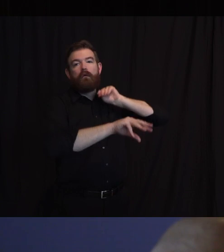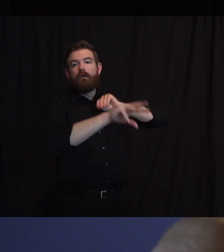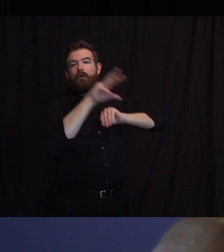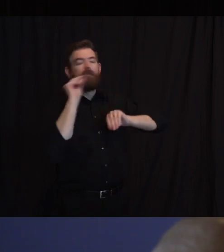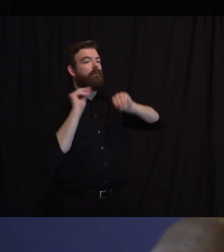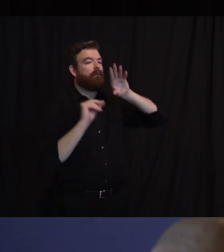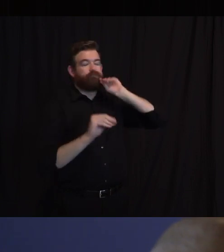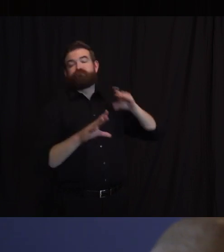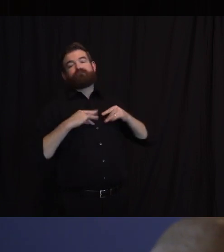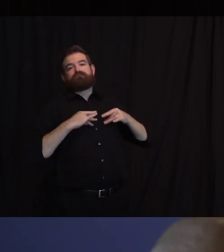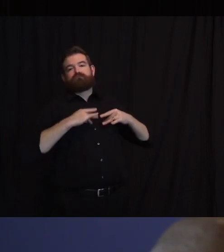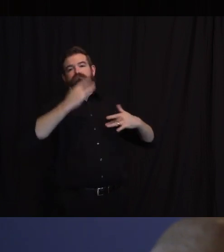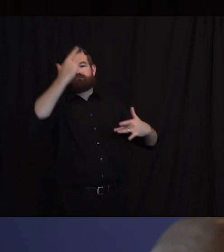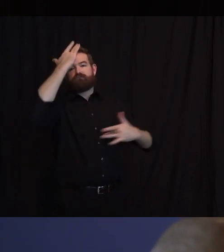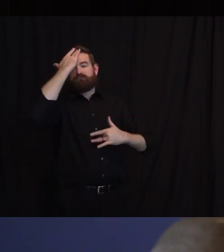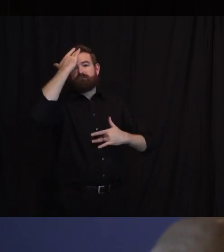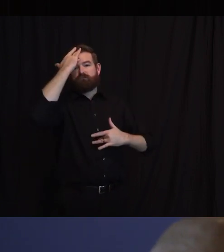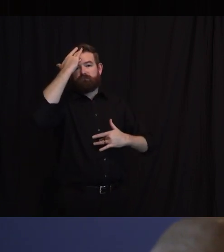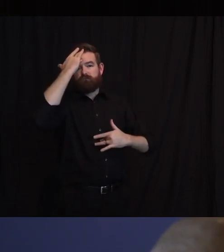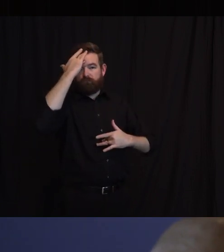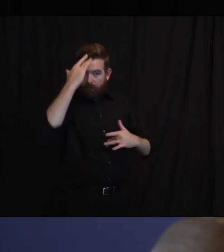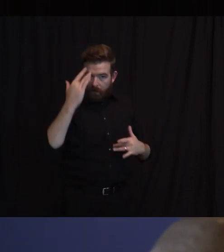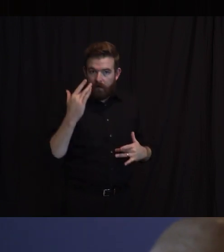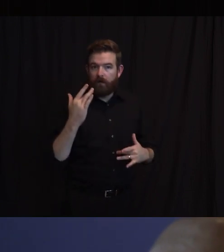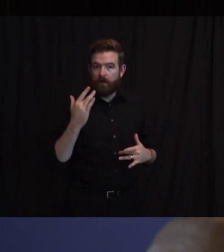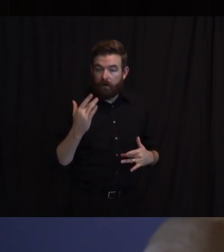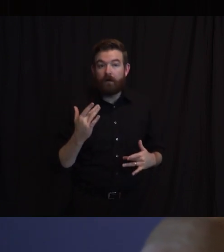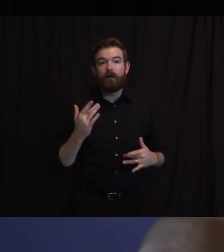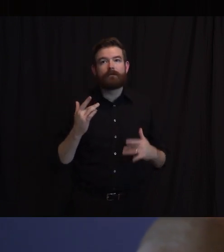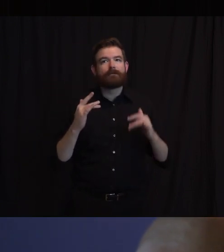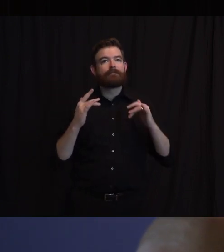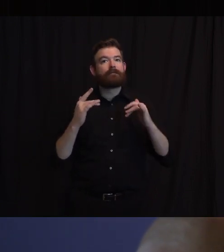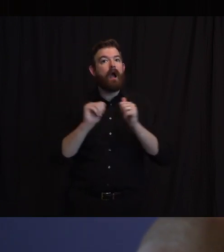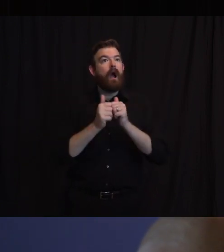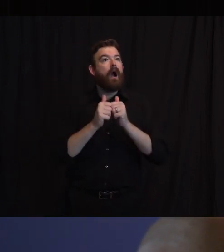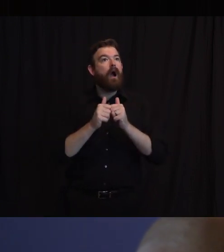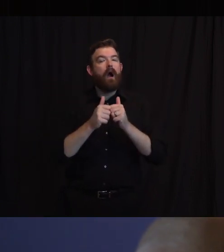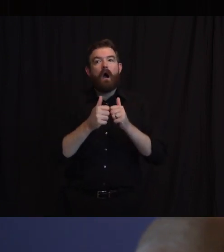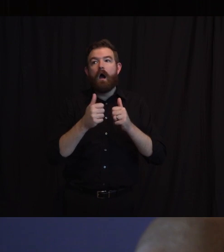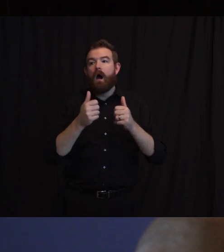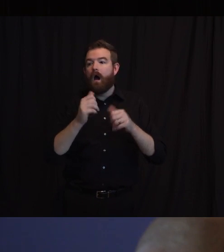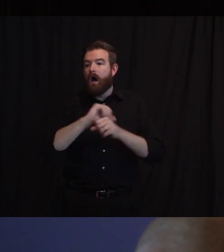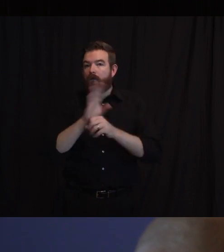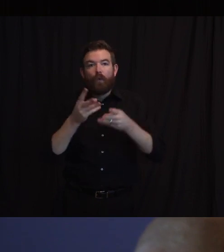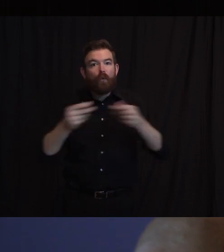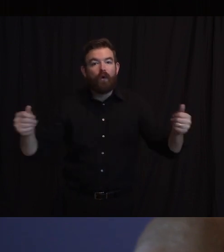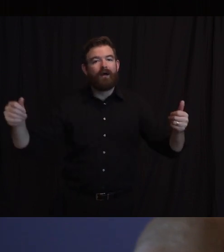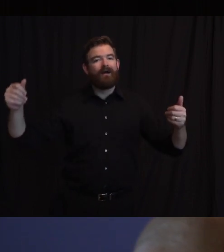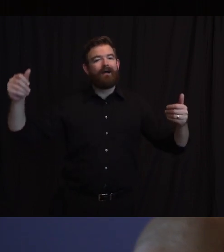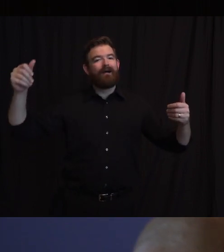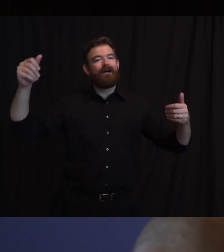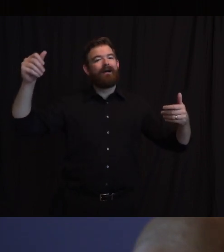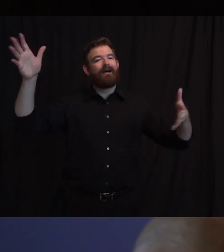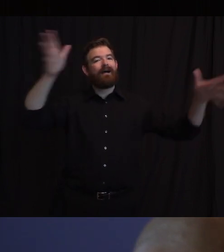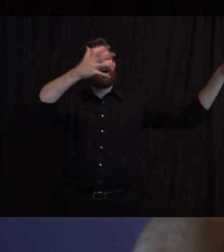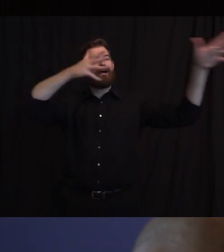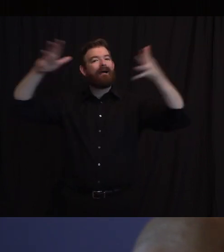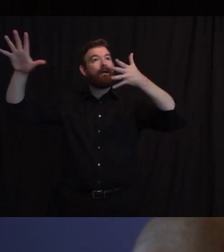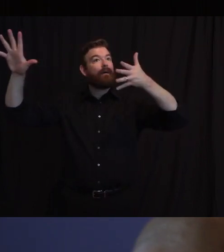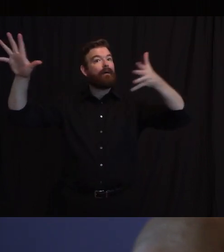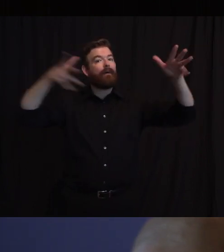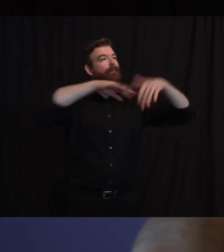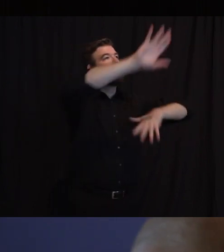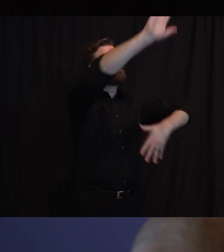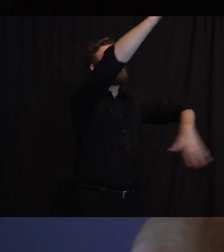away. And it's why it becomes even more important to try to maintain social distancing and, as he